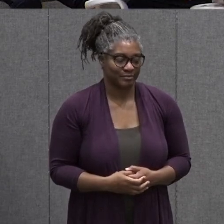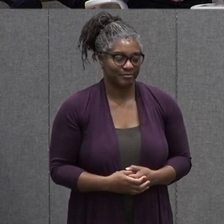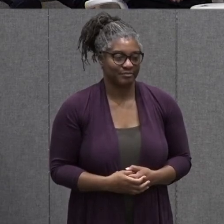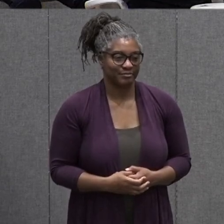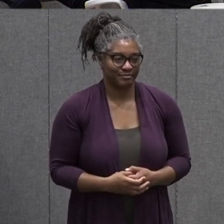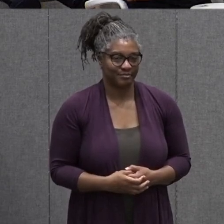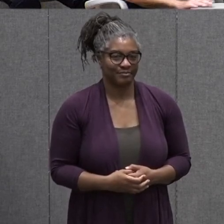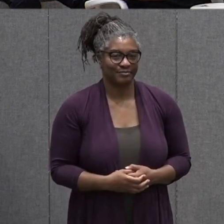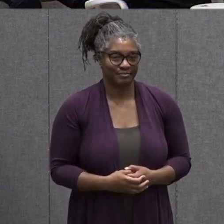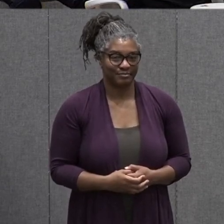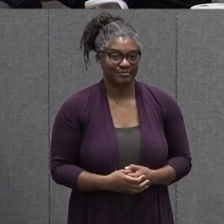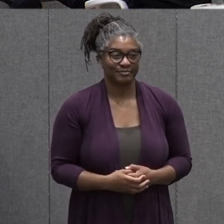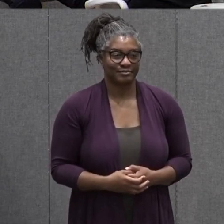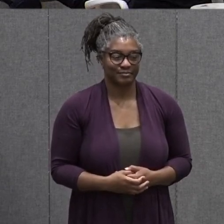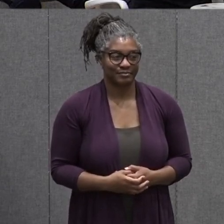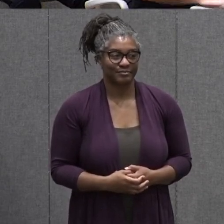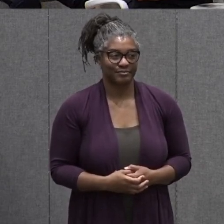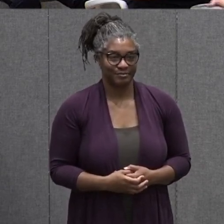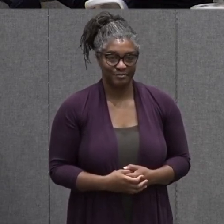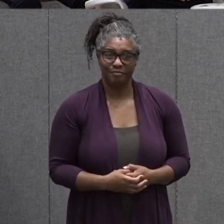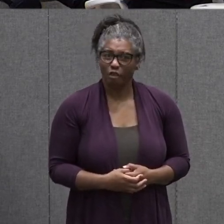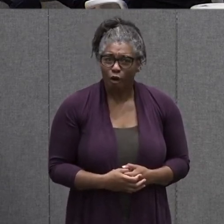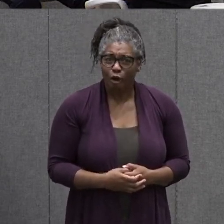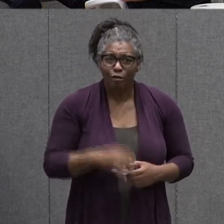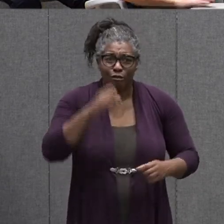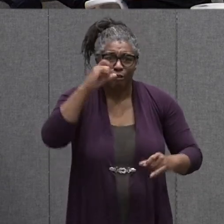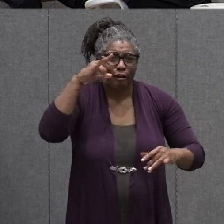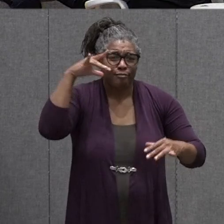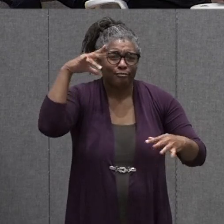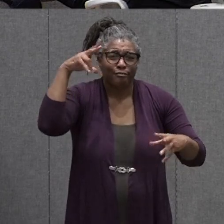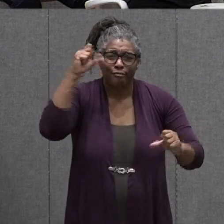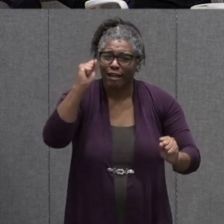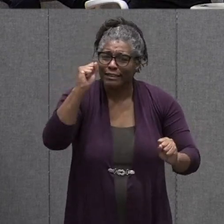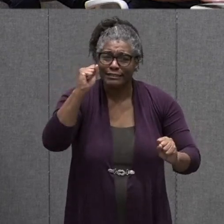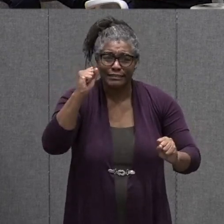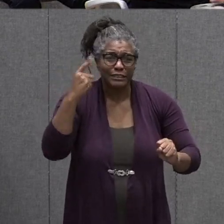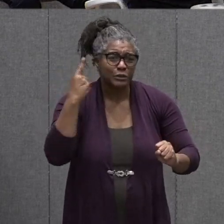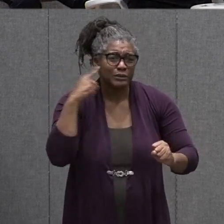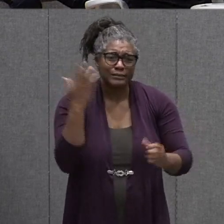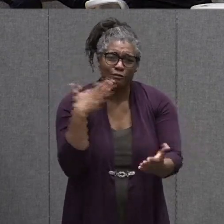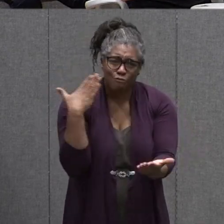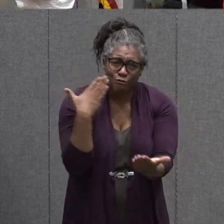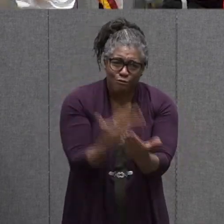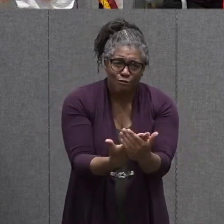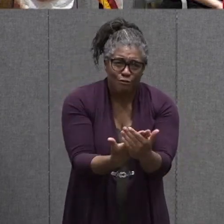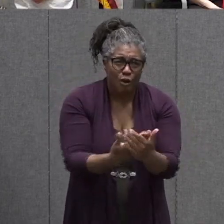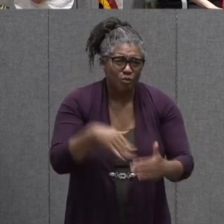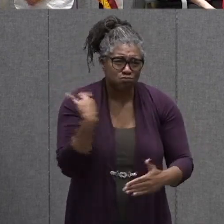That was amazing. It sounds real good.